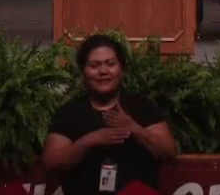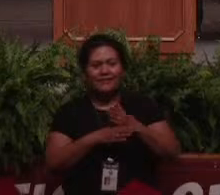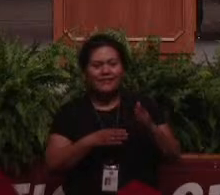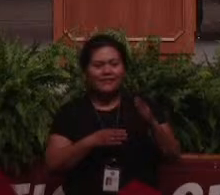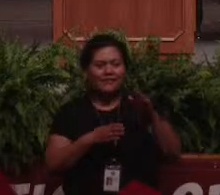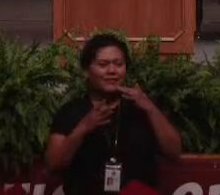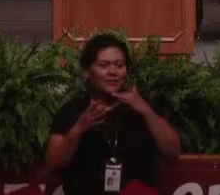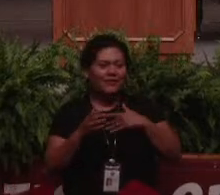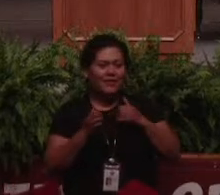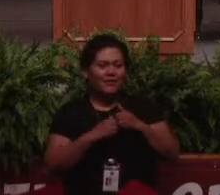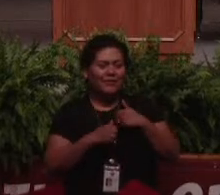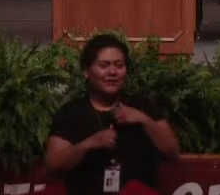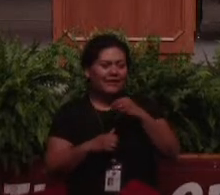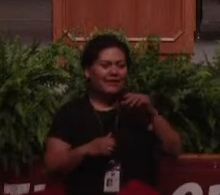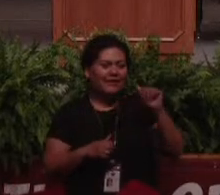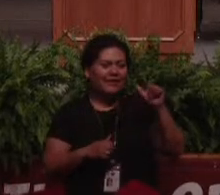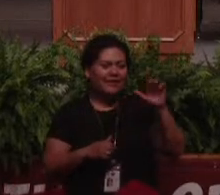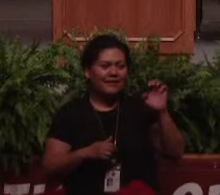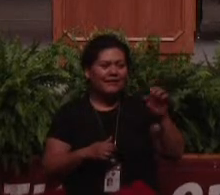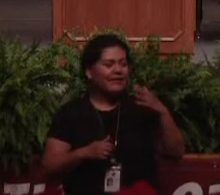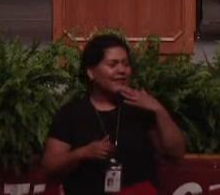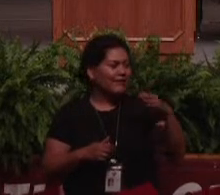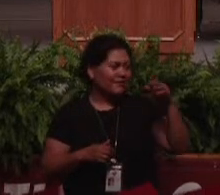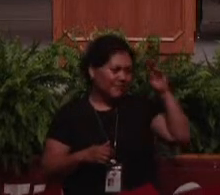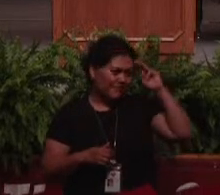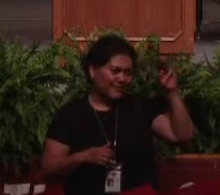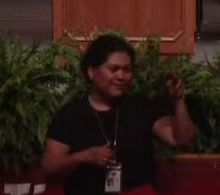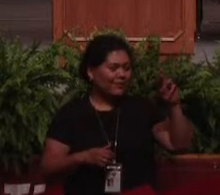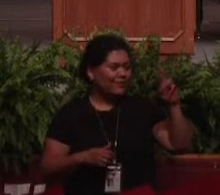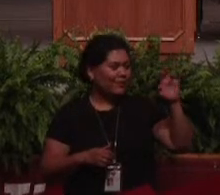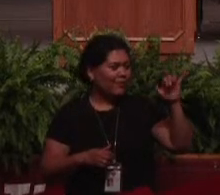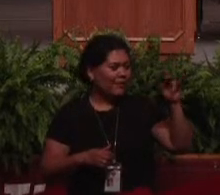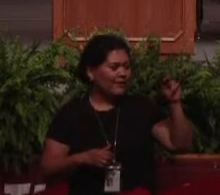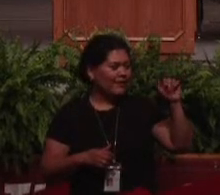Ale, thank you, Mr. Linares.